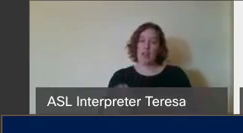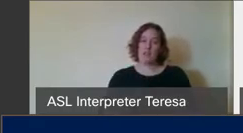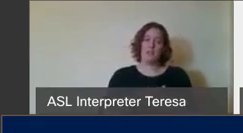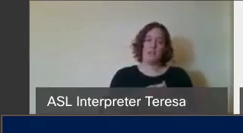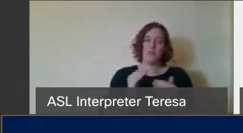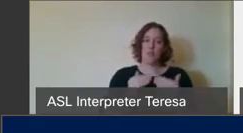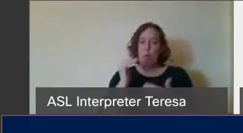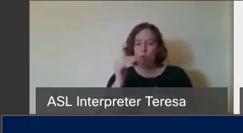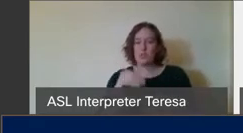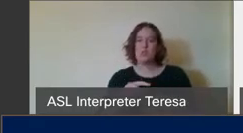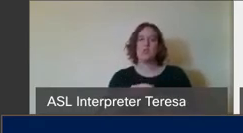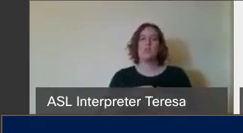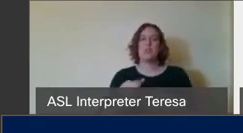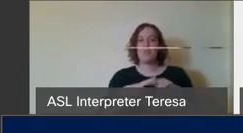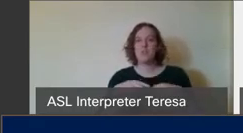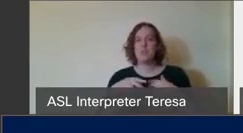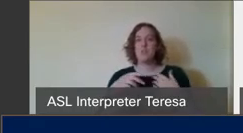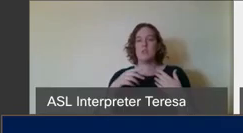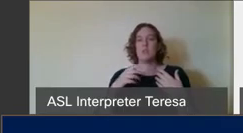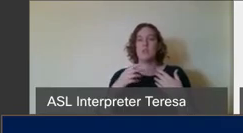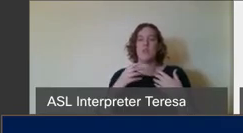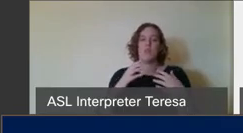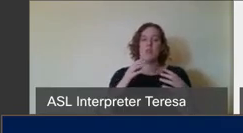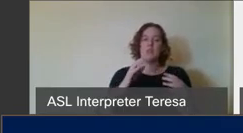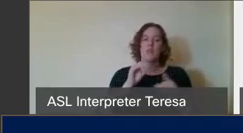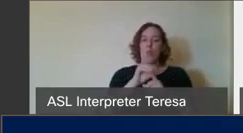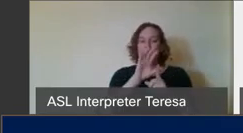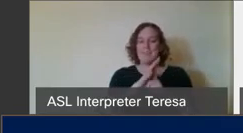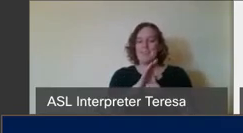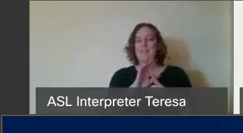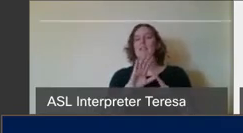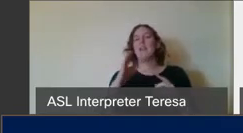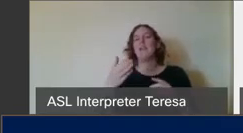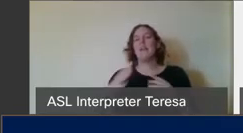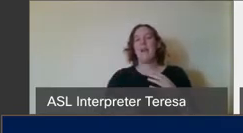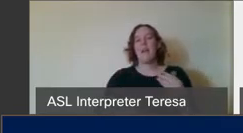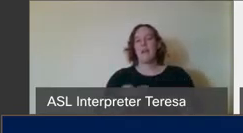increases, orienting and inputting new hires, as well as separations.